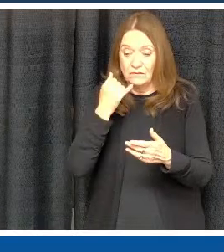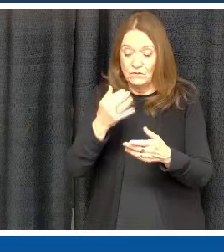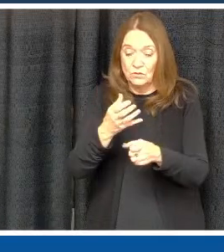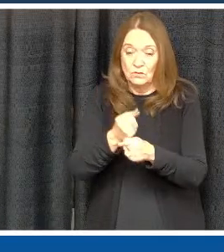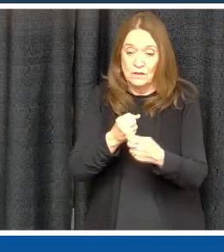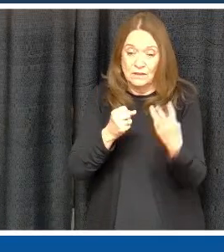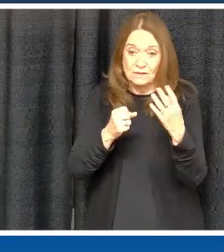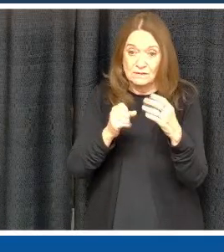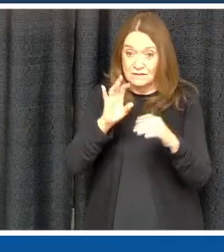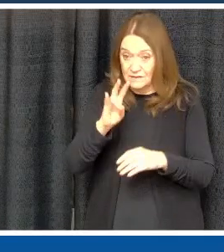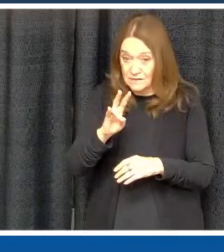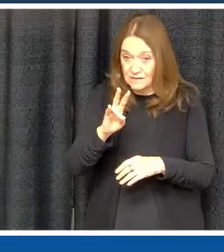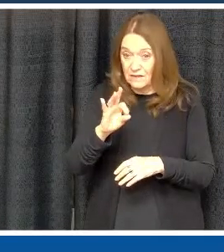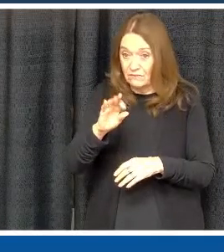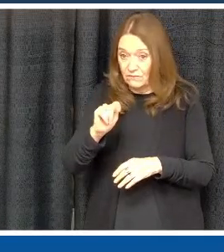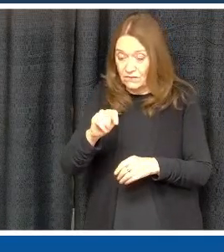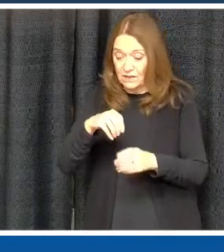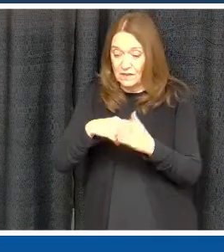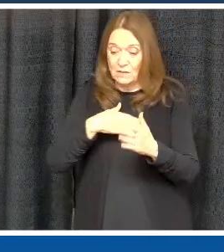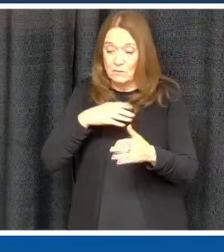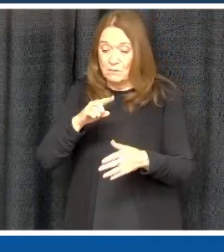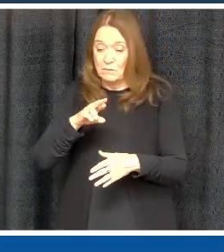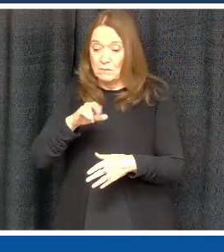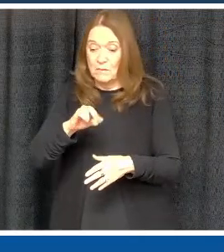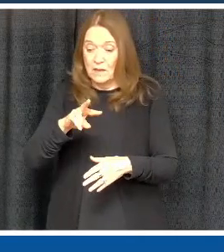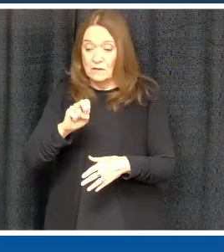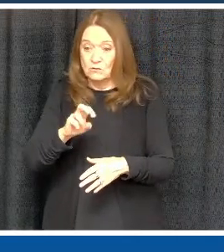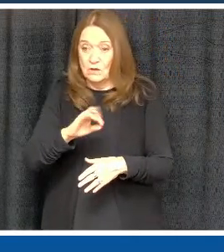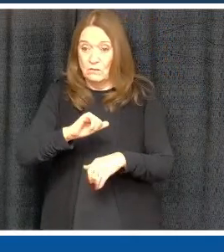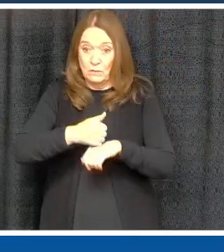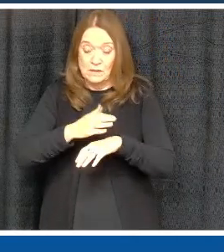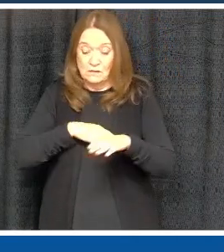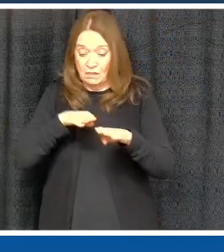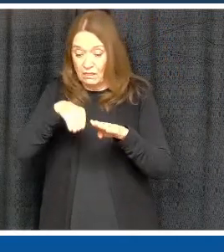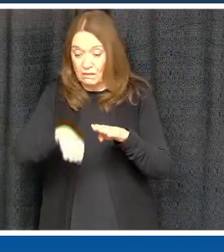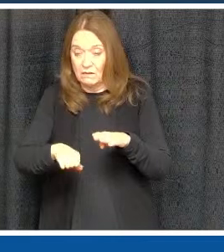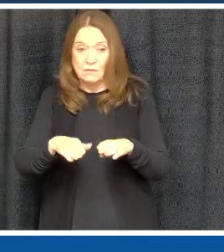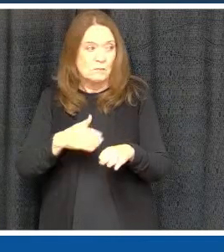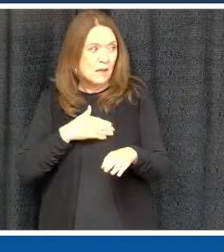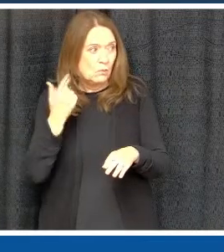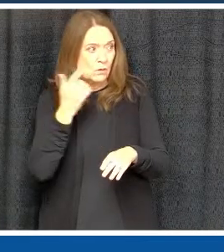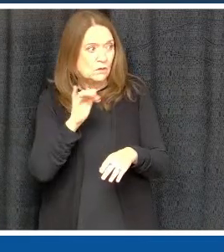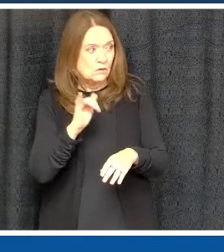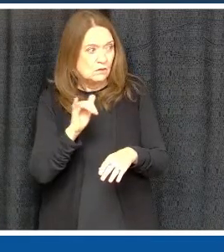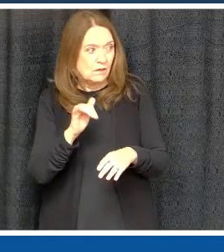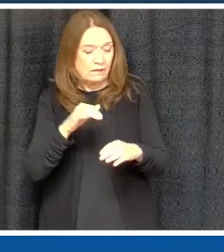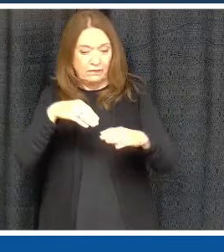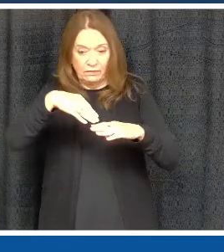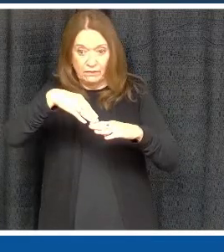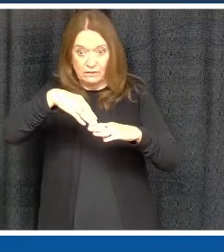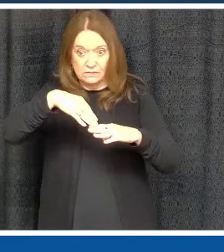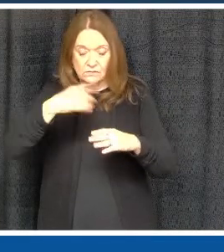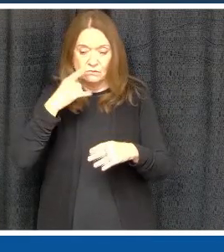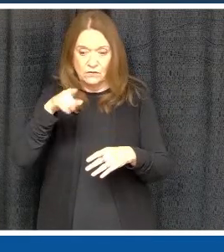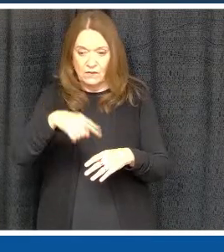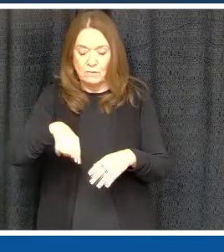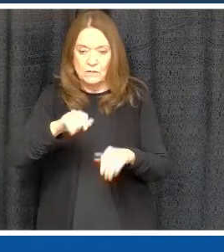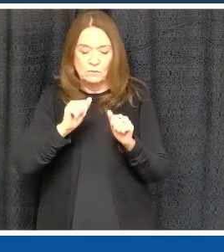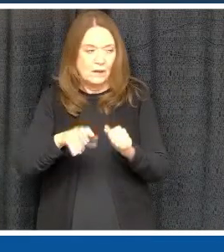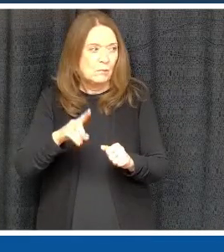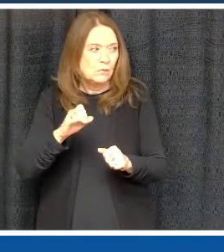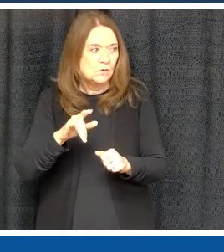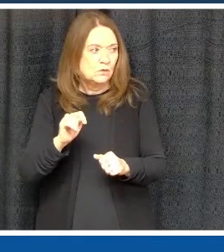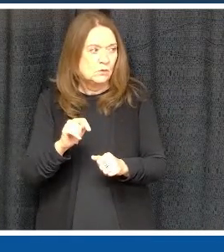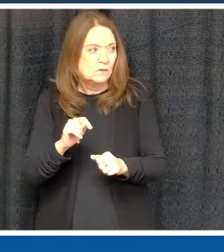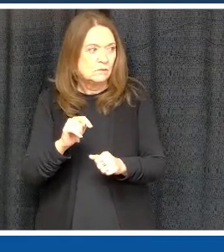7 foot into my driveway based on the angle that's there, my driveway would look like this. For them to be able to do it to